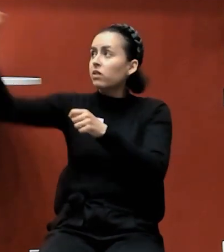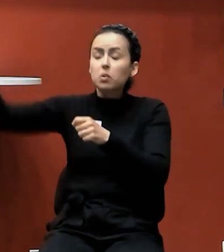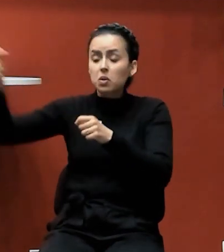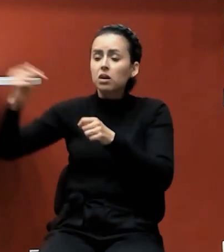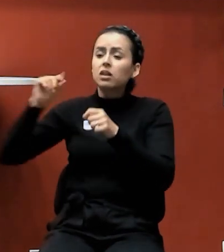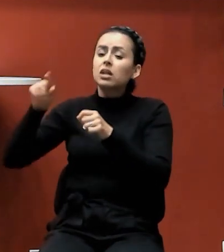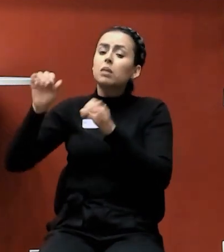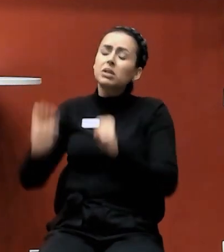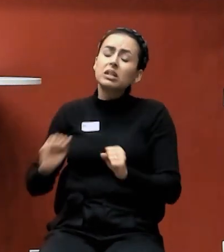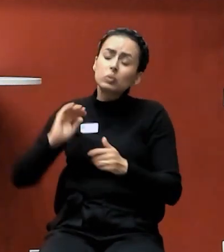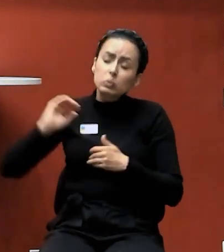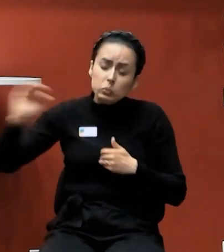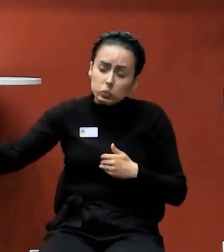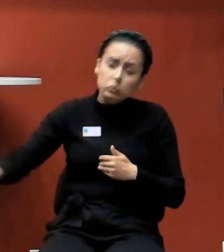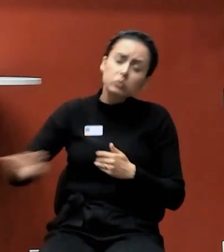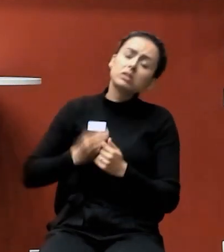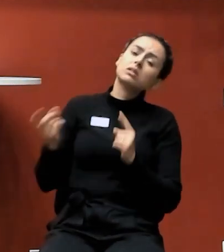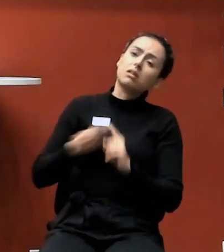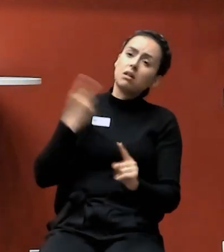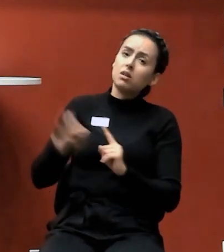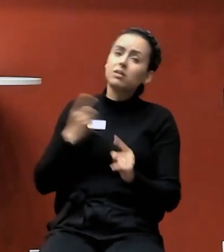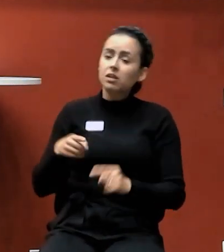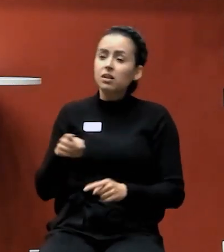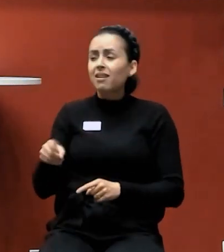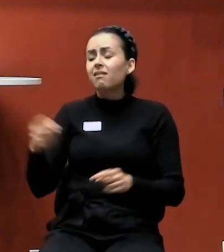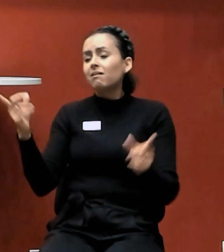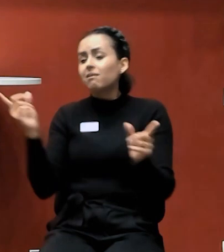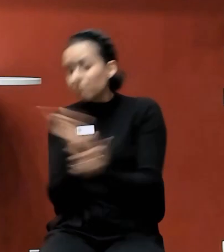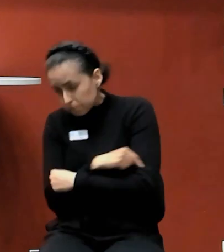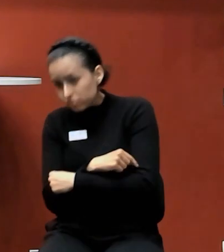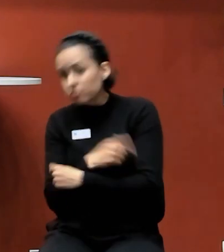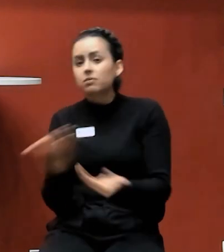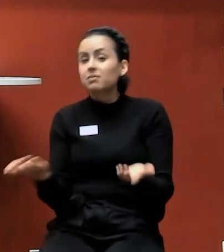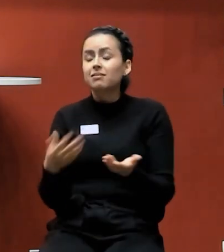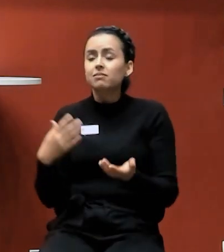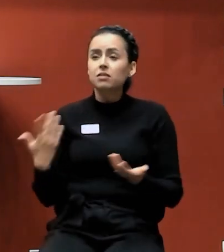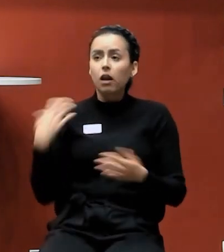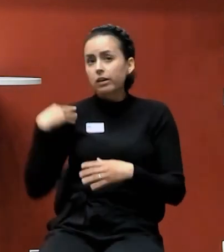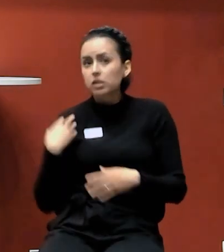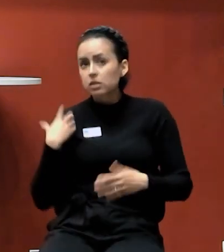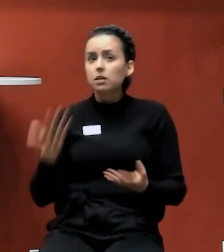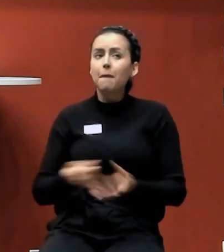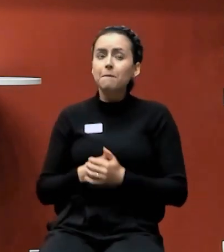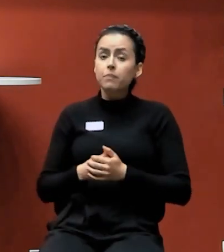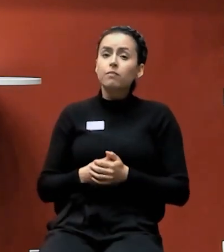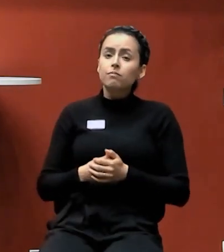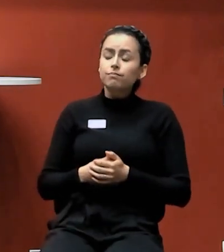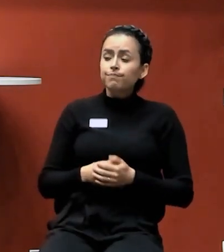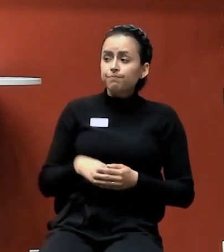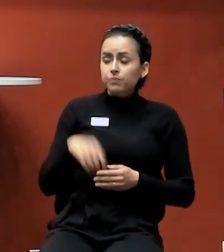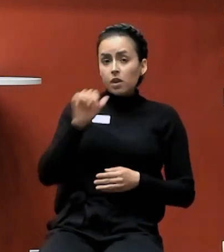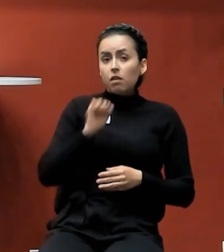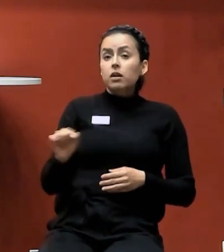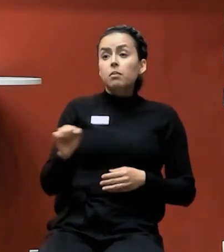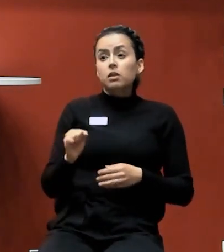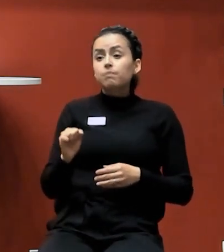And I'm like, oh. Yeah. And this is exhausting. Yeah. Like, it is exhausting. But I think